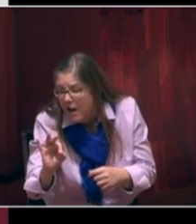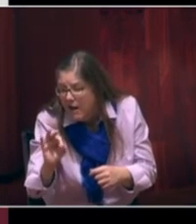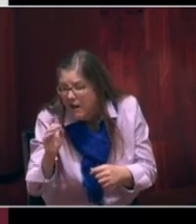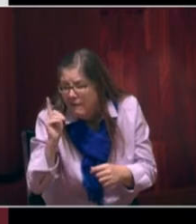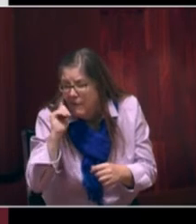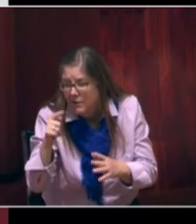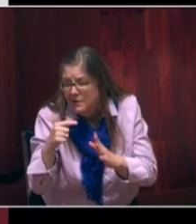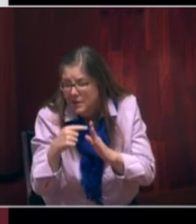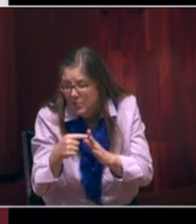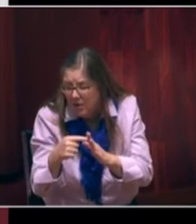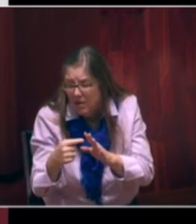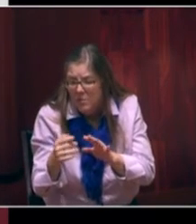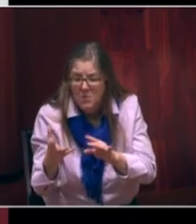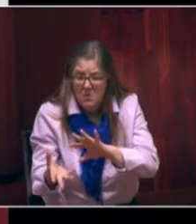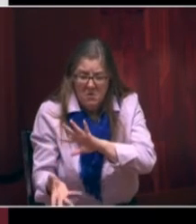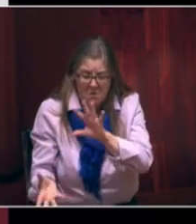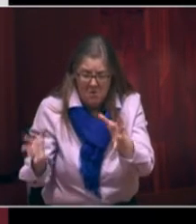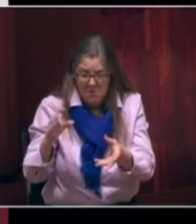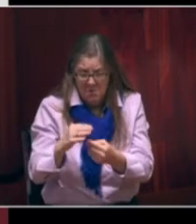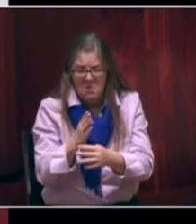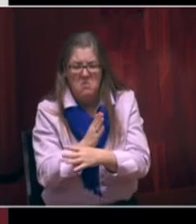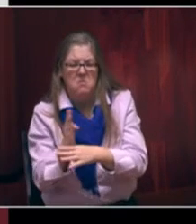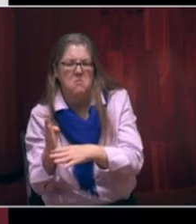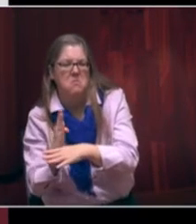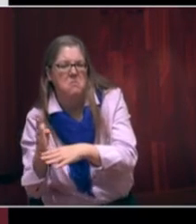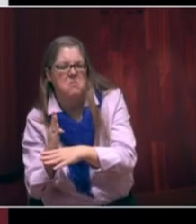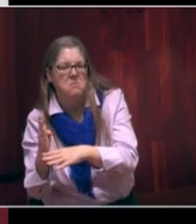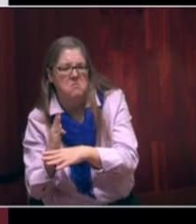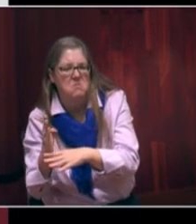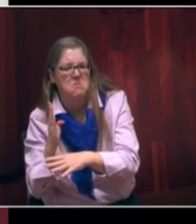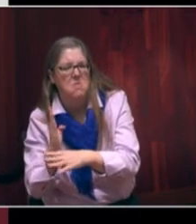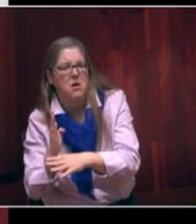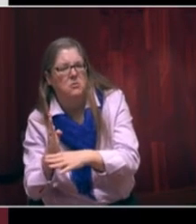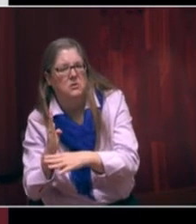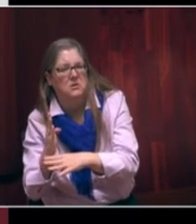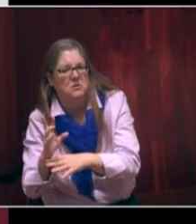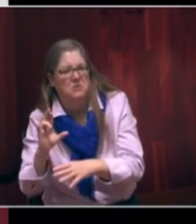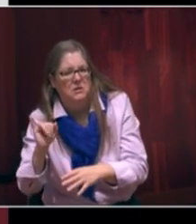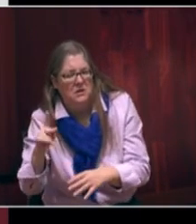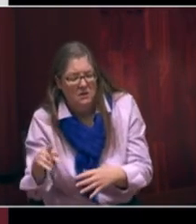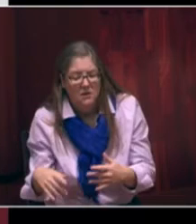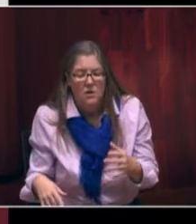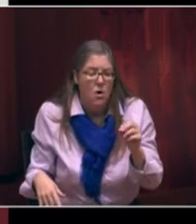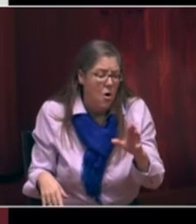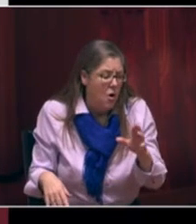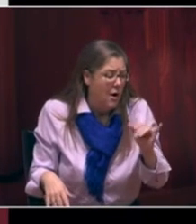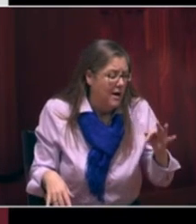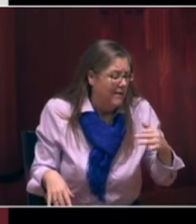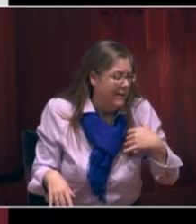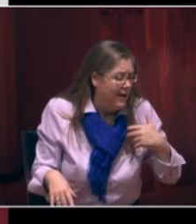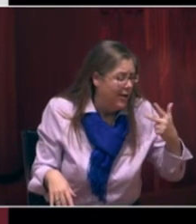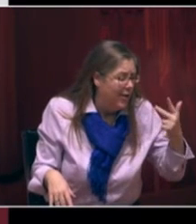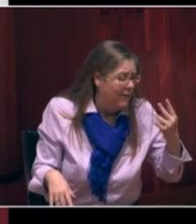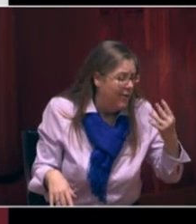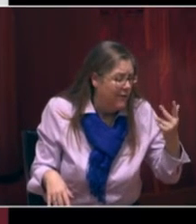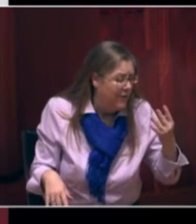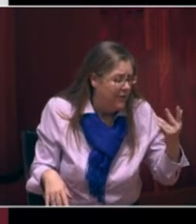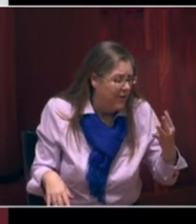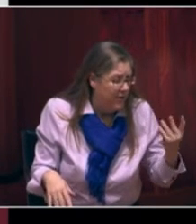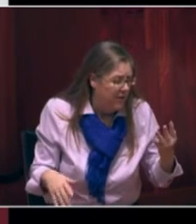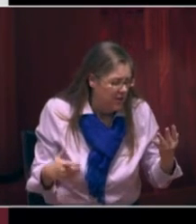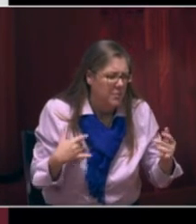all the categories together, you might be in moderate risk of managing your email, versus if you selected, you rated 3s and 4s and everything, you'd